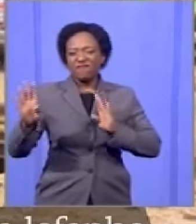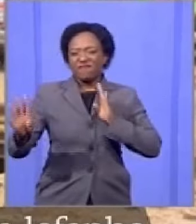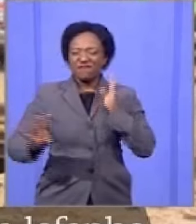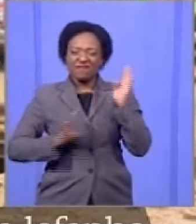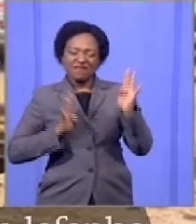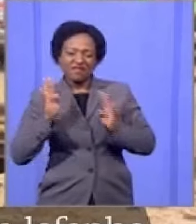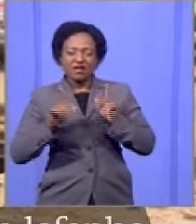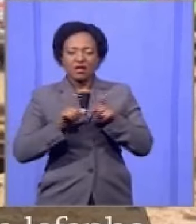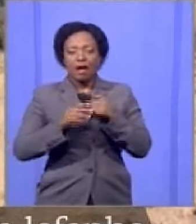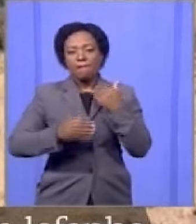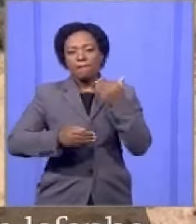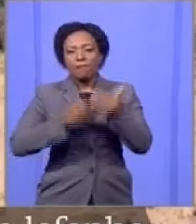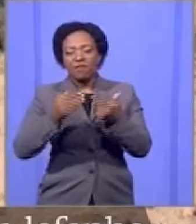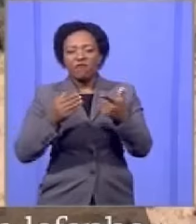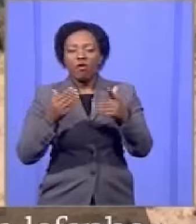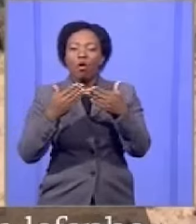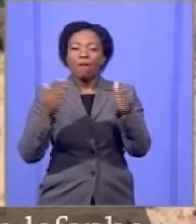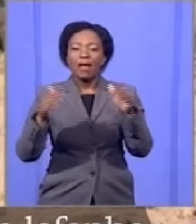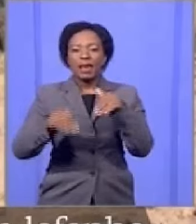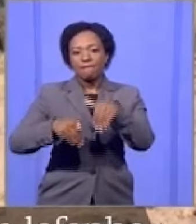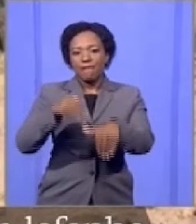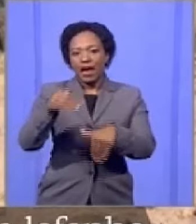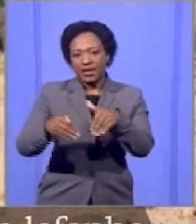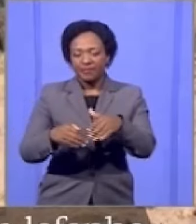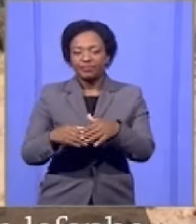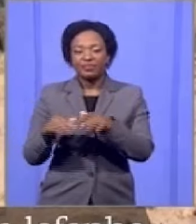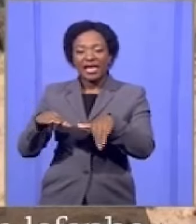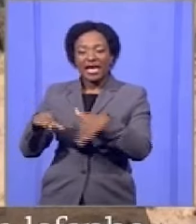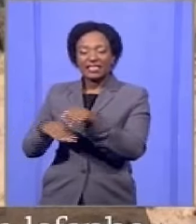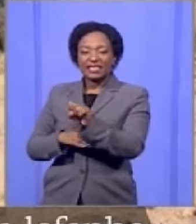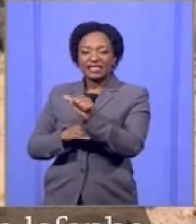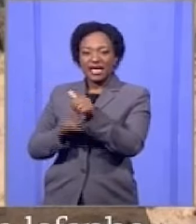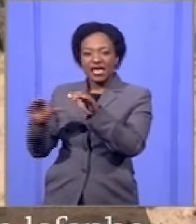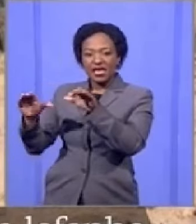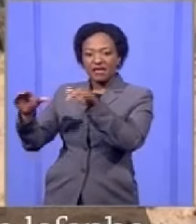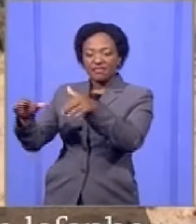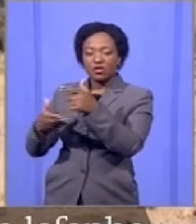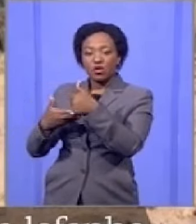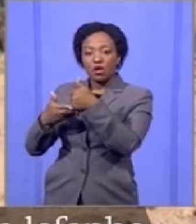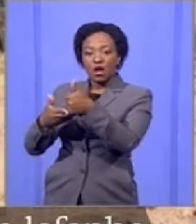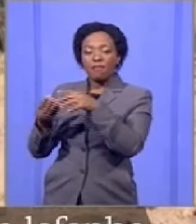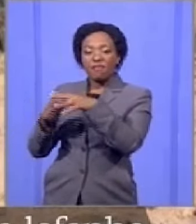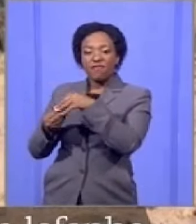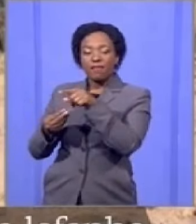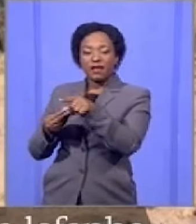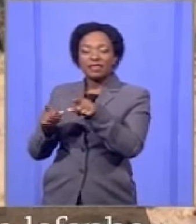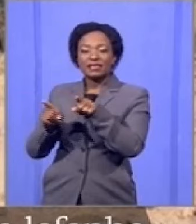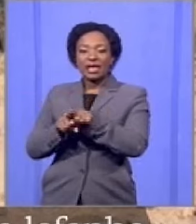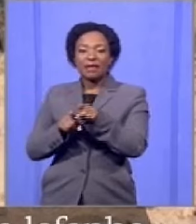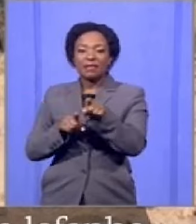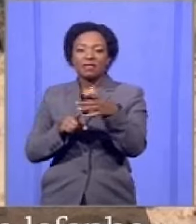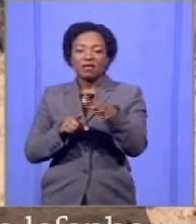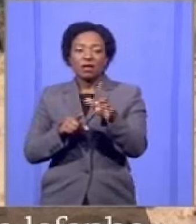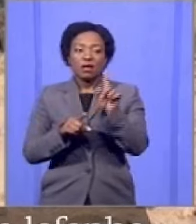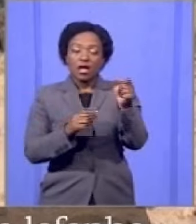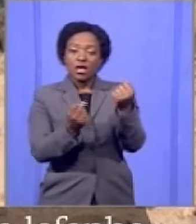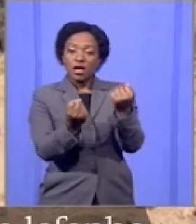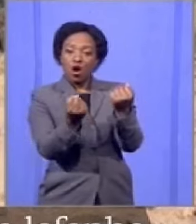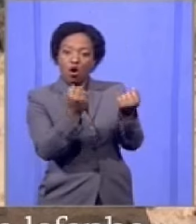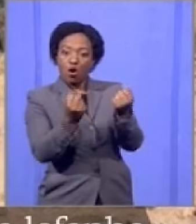the process of the reopening of the Action SA e ntseng e thusa ba malapa go gogela puso le setlamo sa Vintage Goldfields kwa kgotlatshekelo